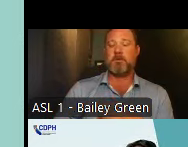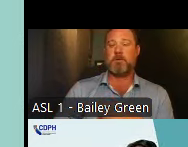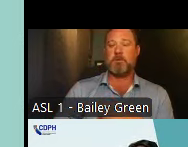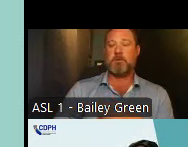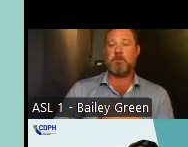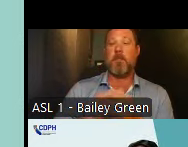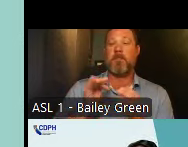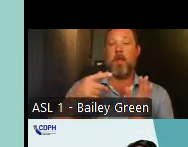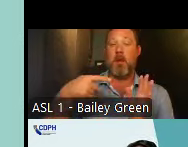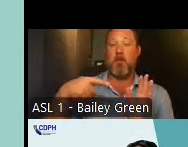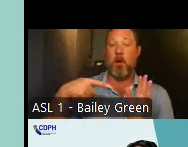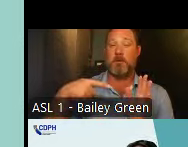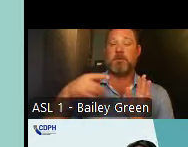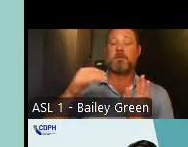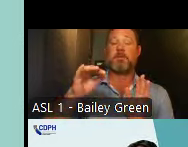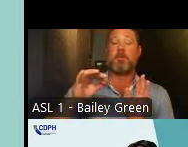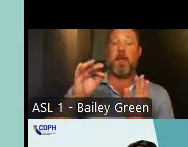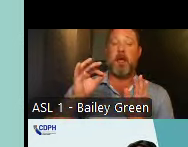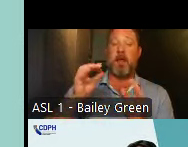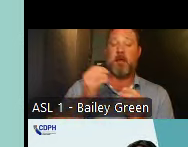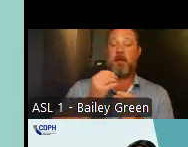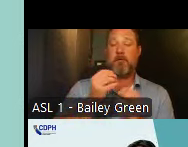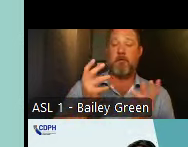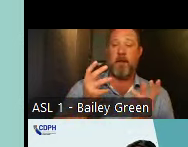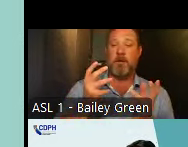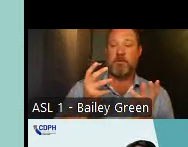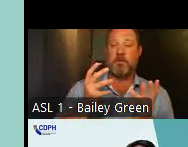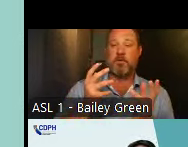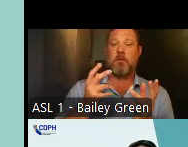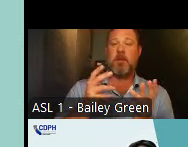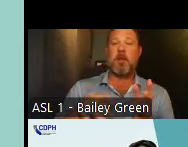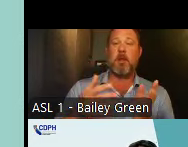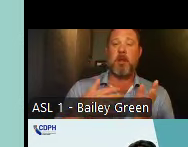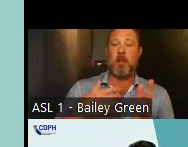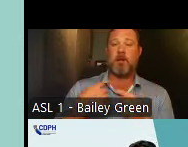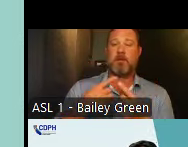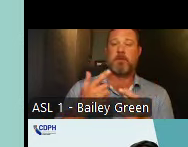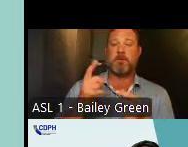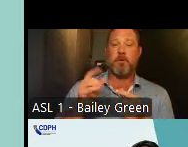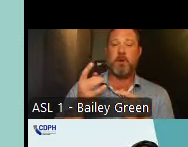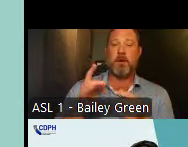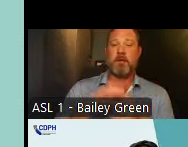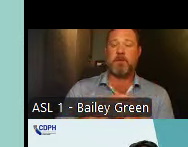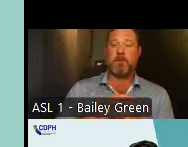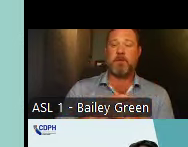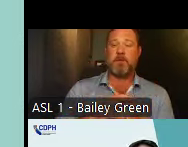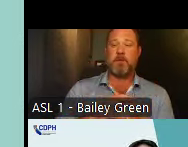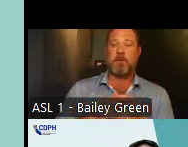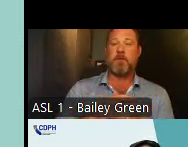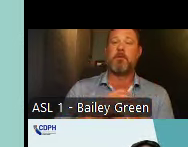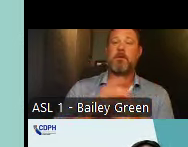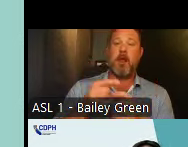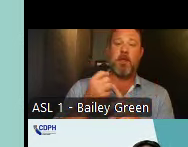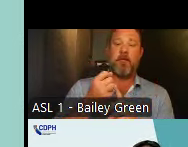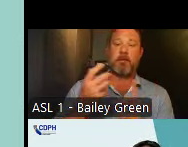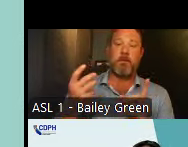the Parkinson's disease data had been collected since 2018. And so now they've